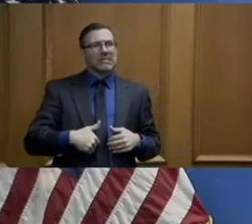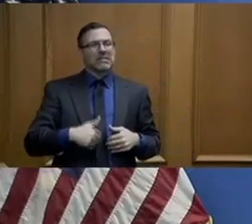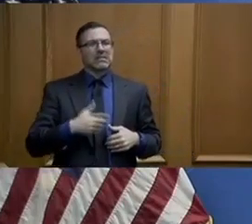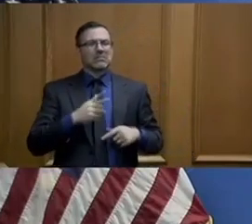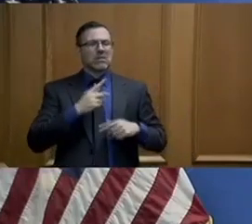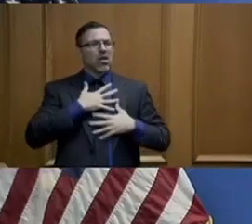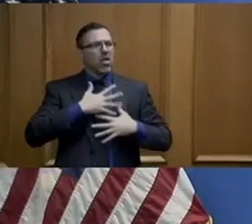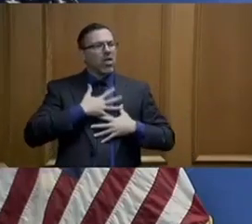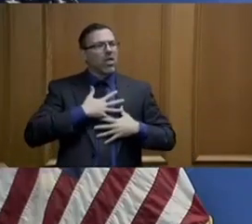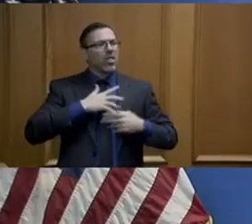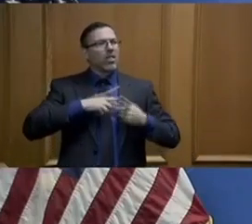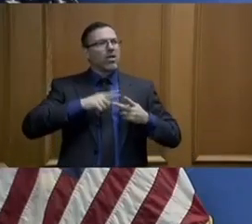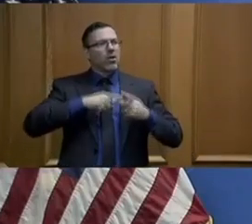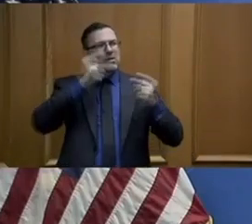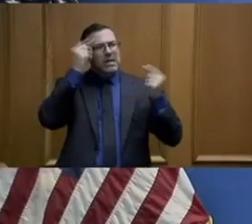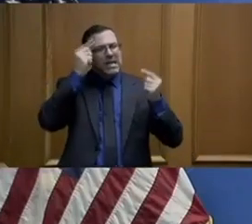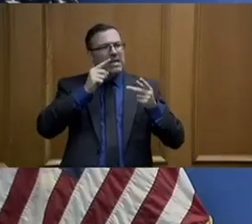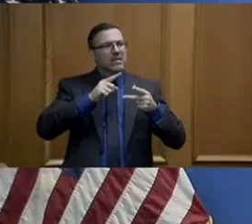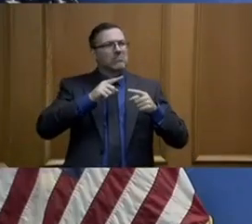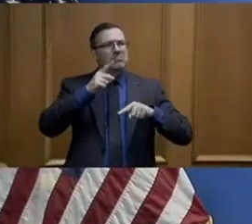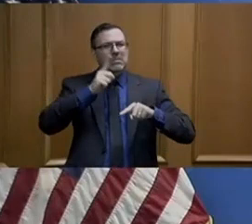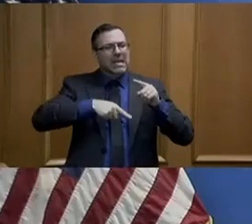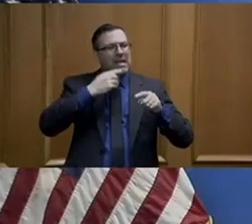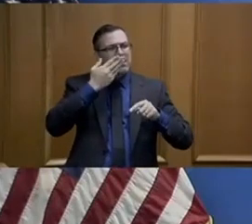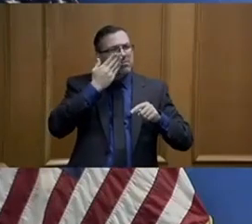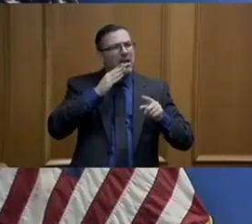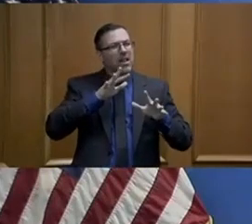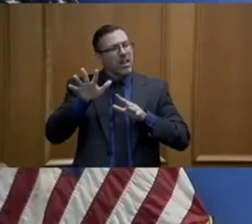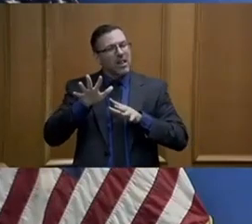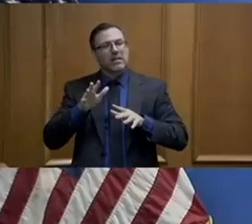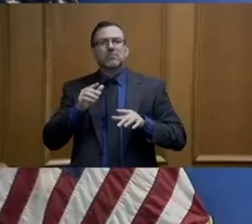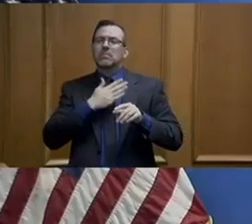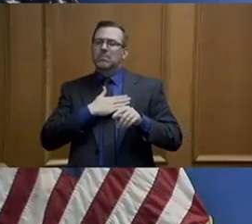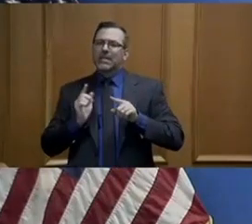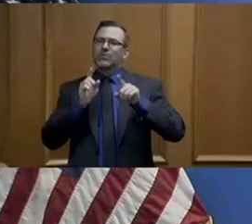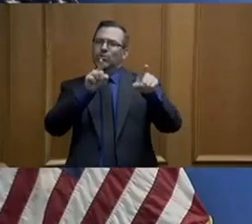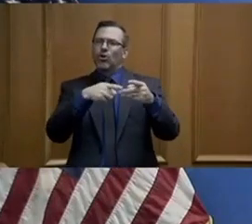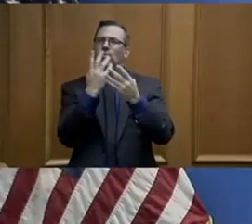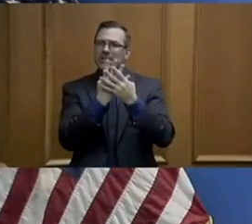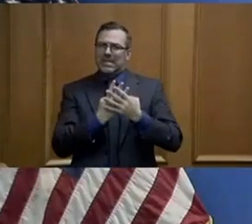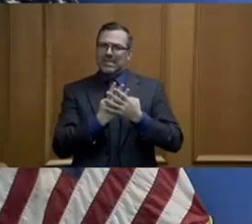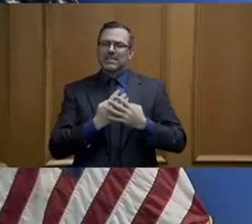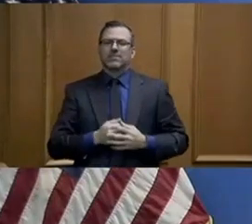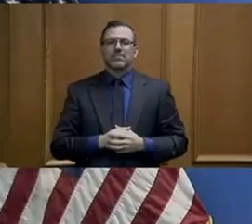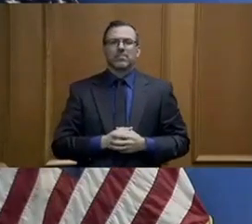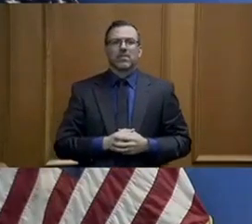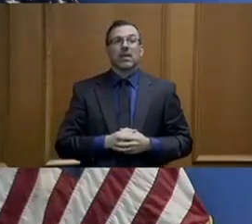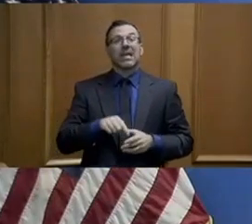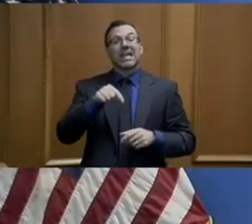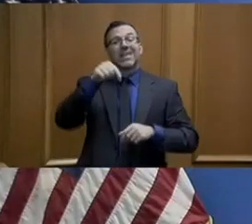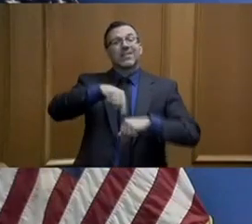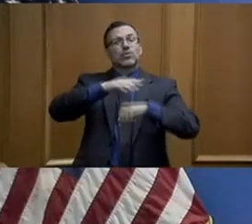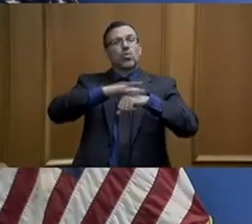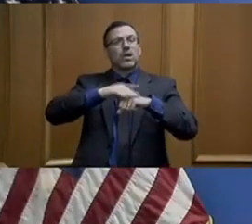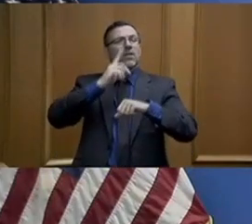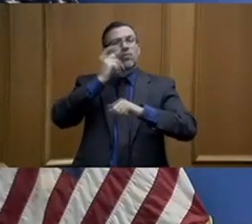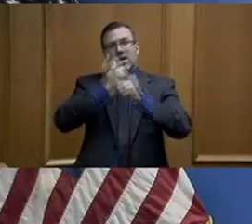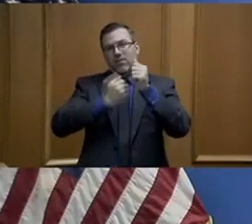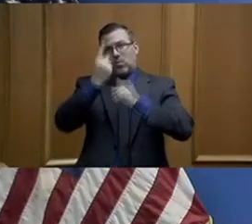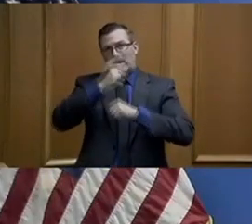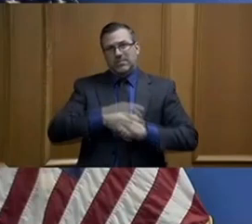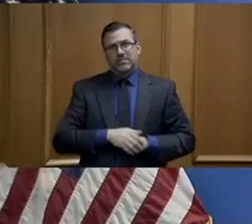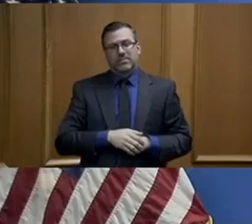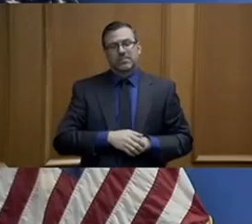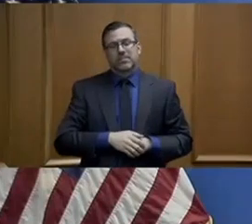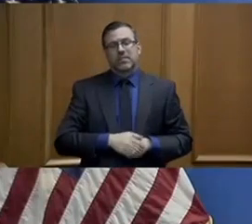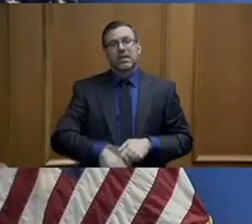symptoms or have been exposed to any who have. These precautions are for everyone, and the elderly